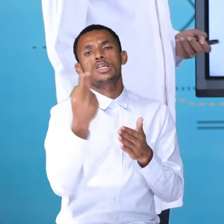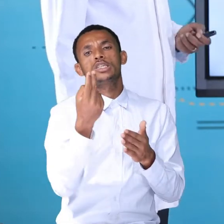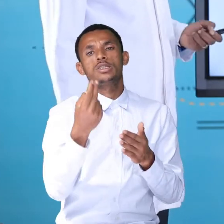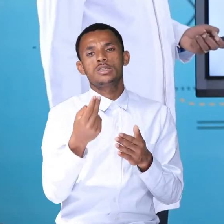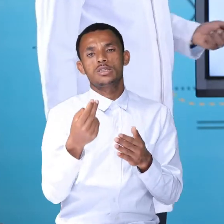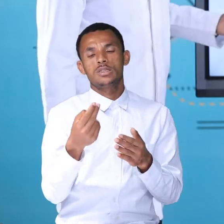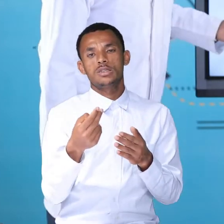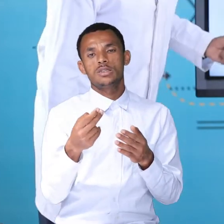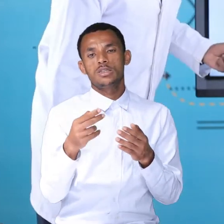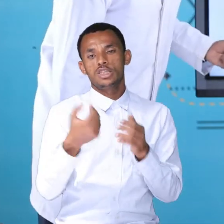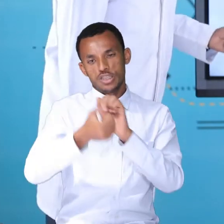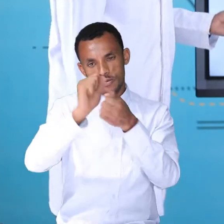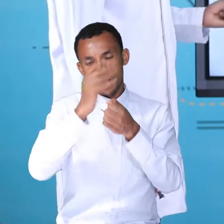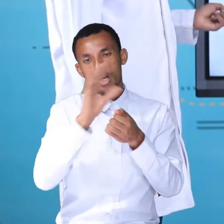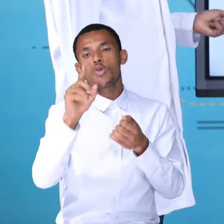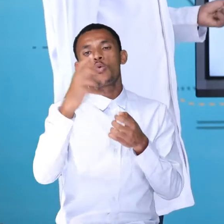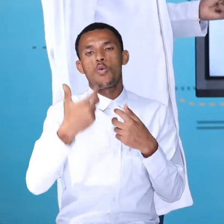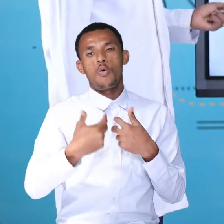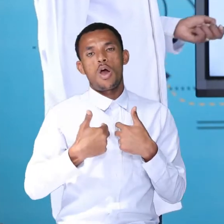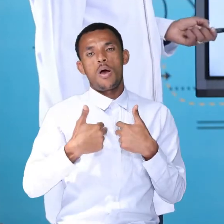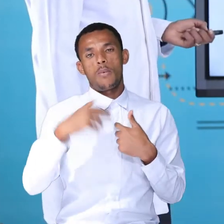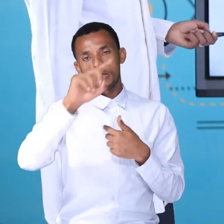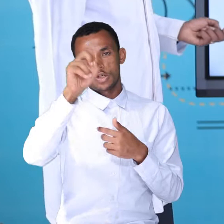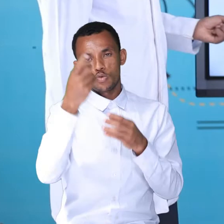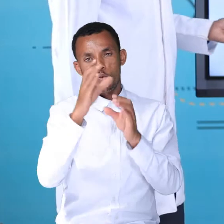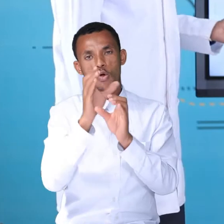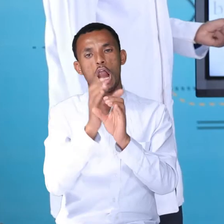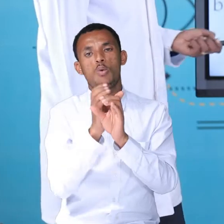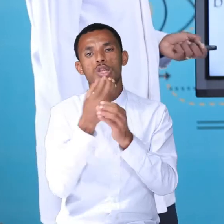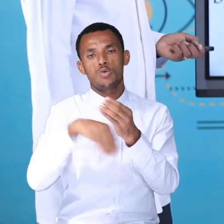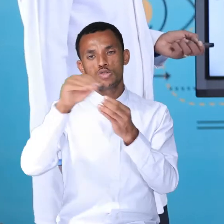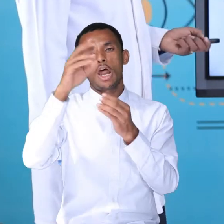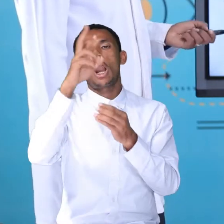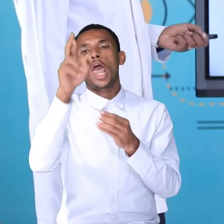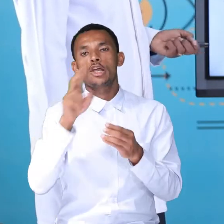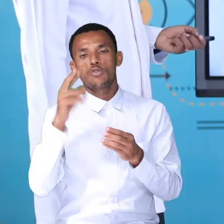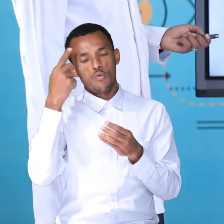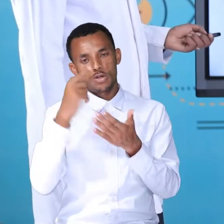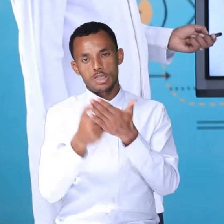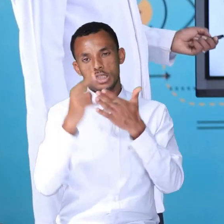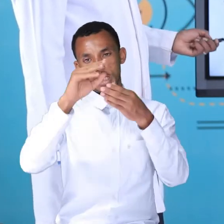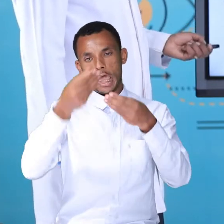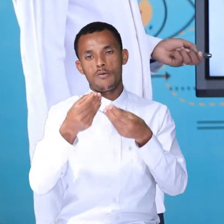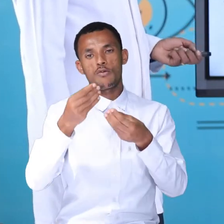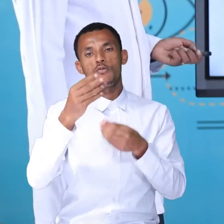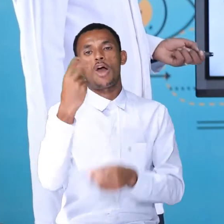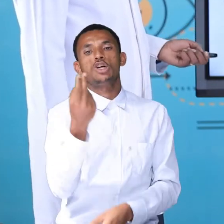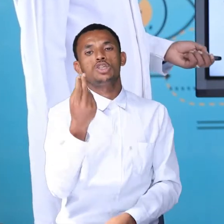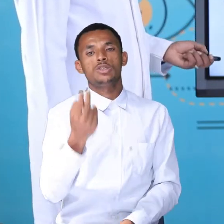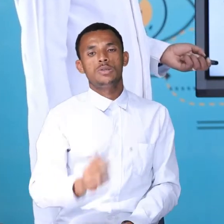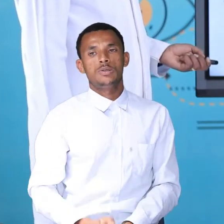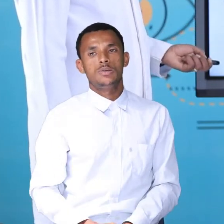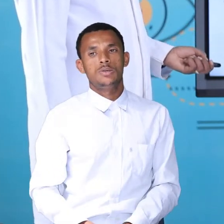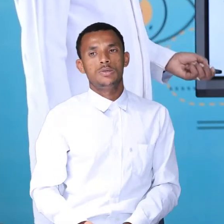shift. And you are asked to calculate also the range for these given functions.